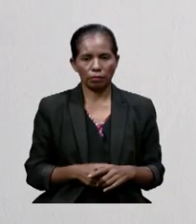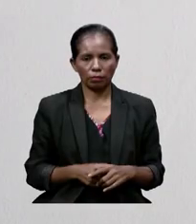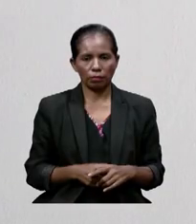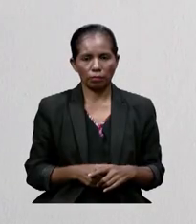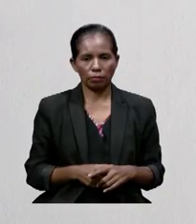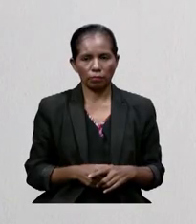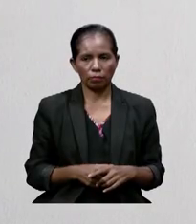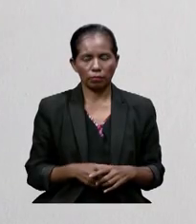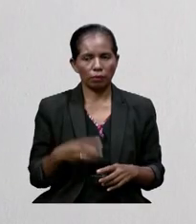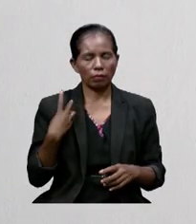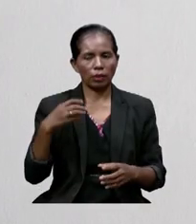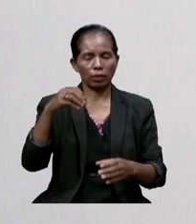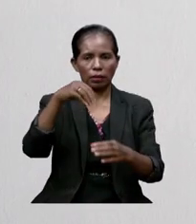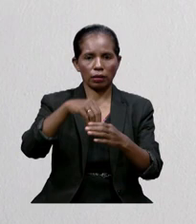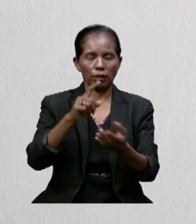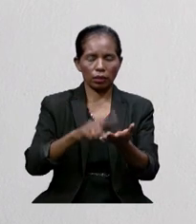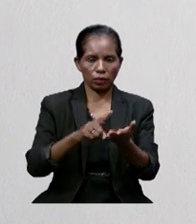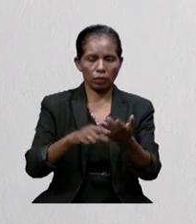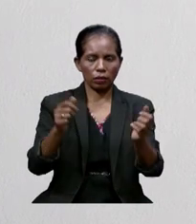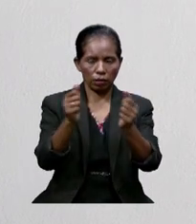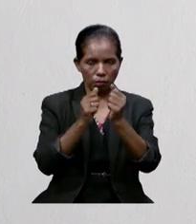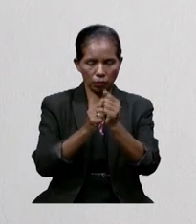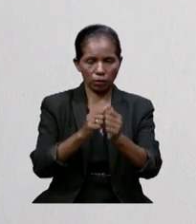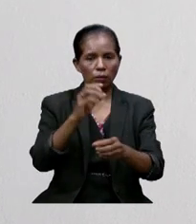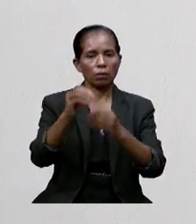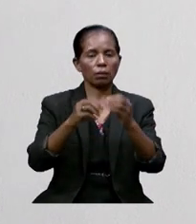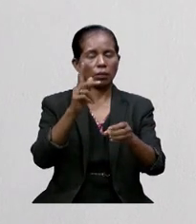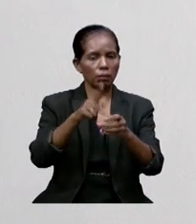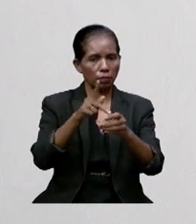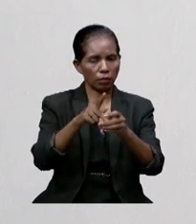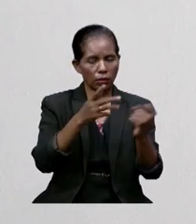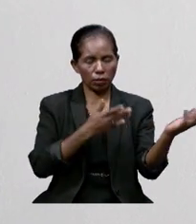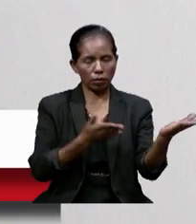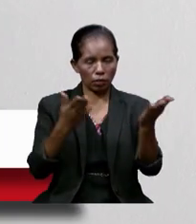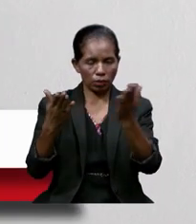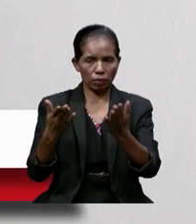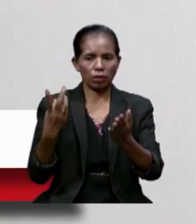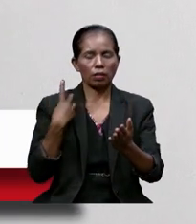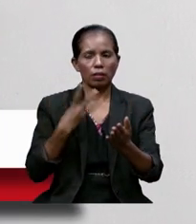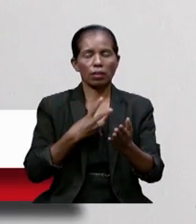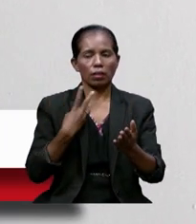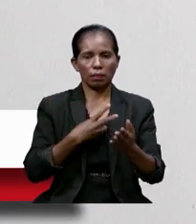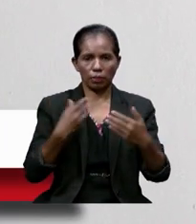Australia is very keen to see Greater Sunrise get up. We have now